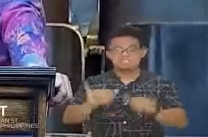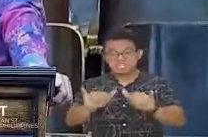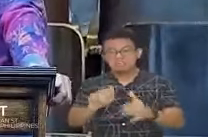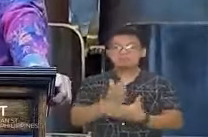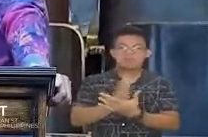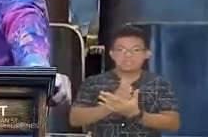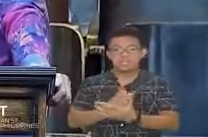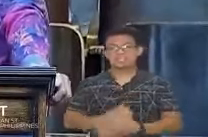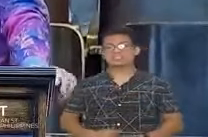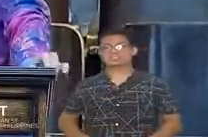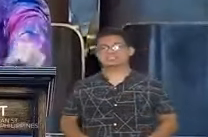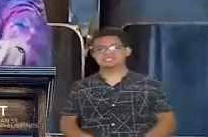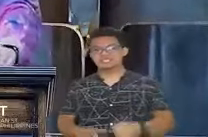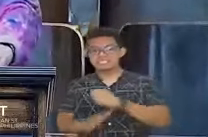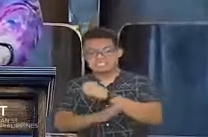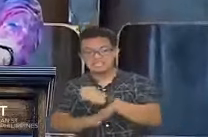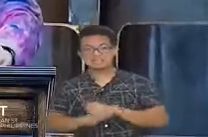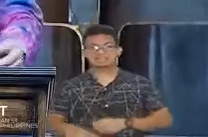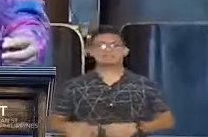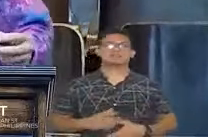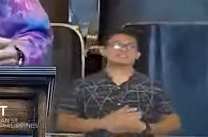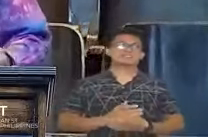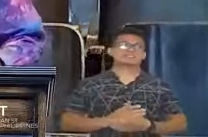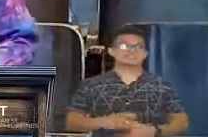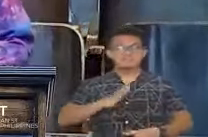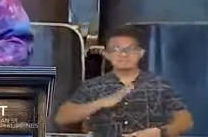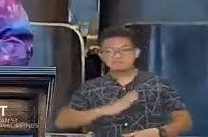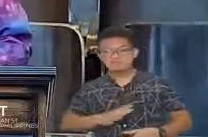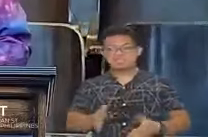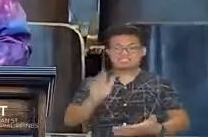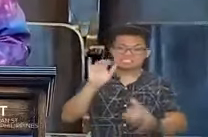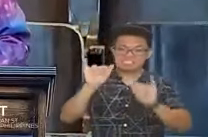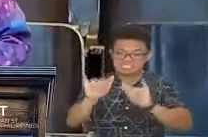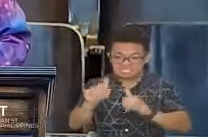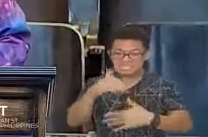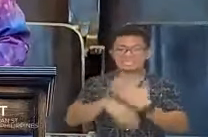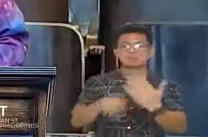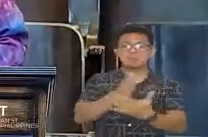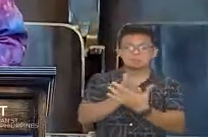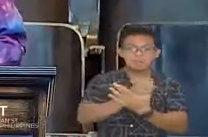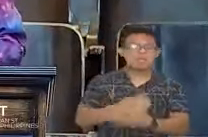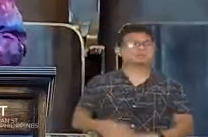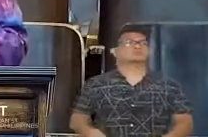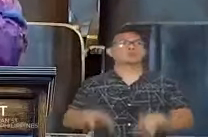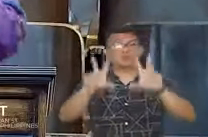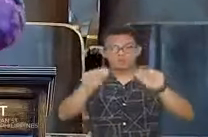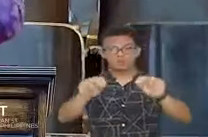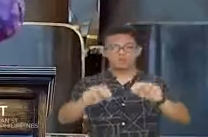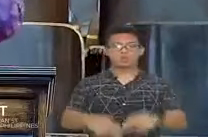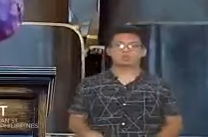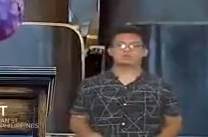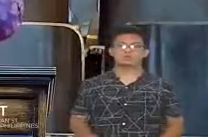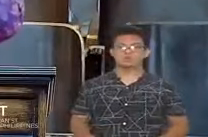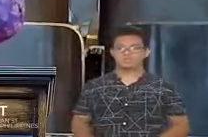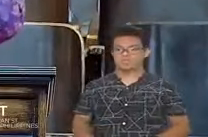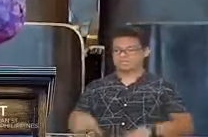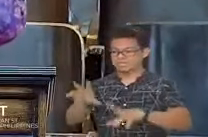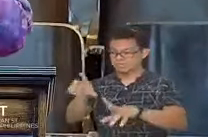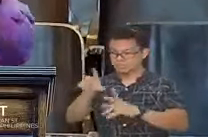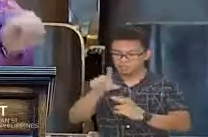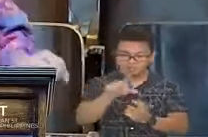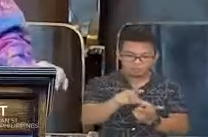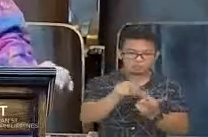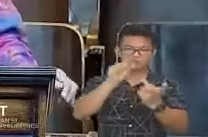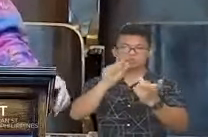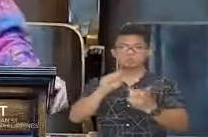if you're not careful, you're going to be confused if you do not make a decision. Where you belong?